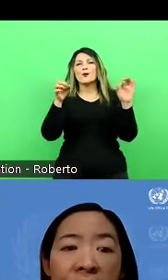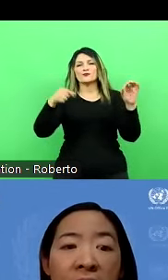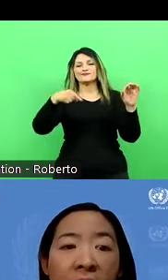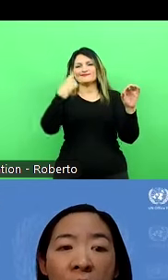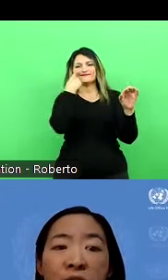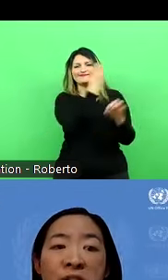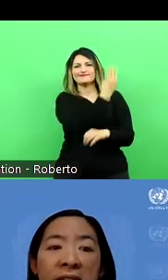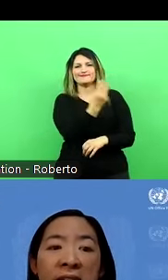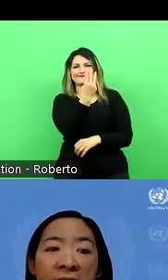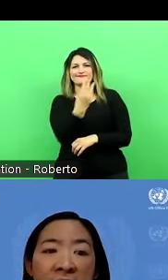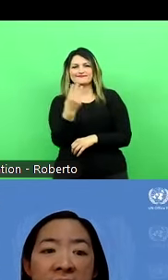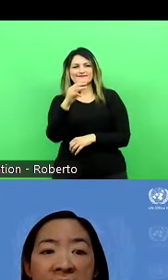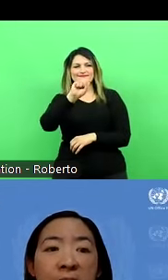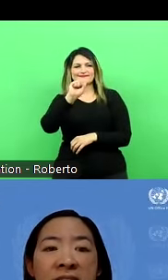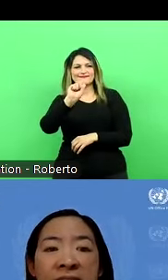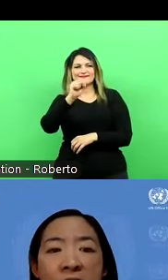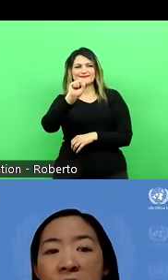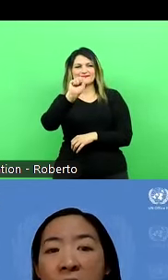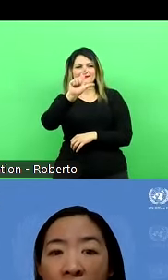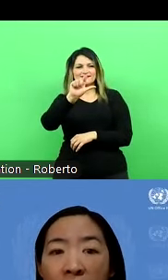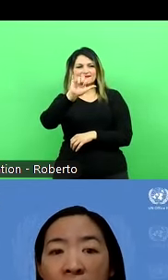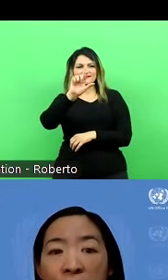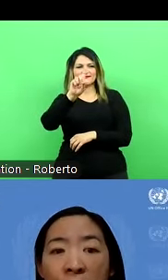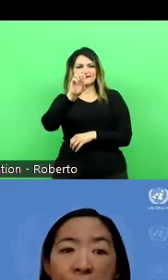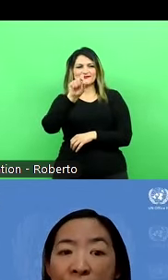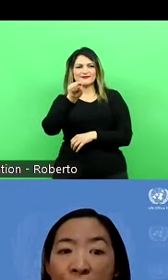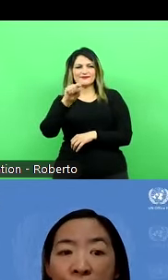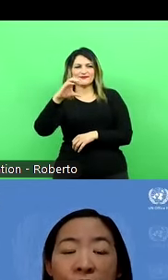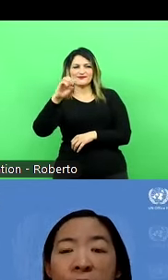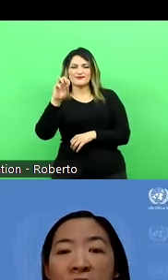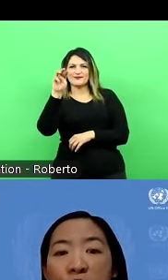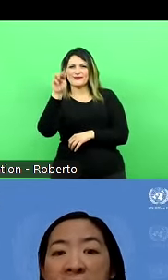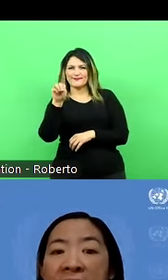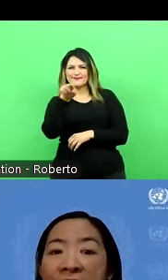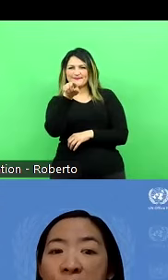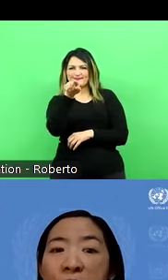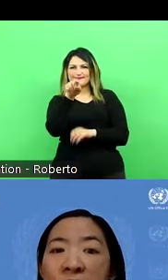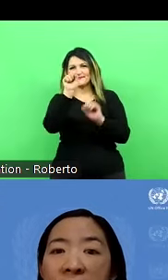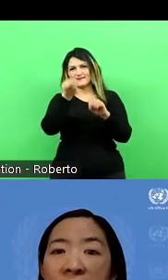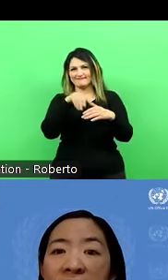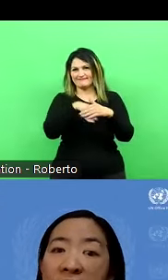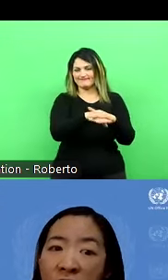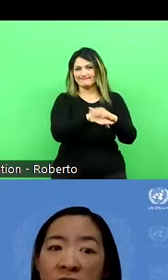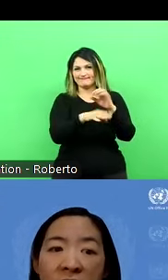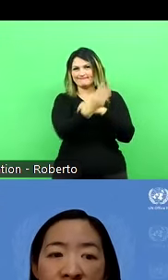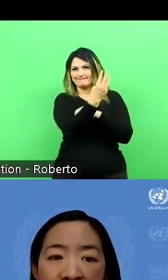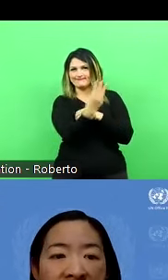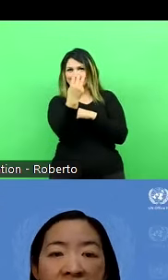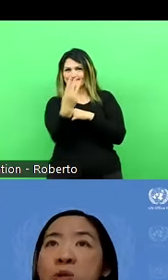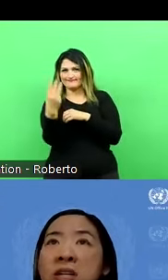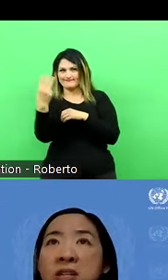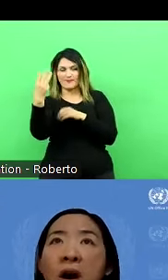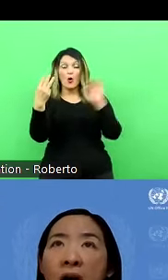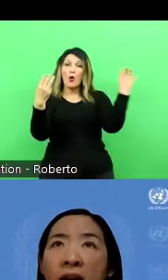code, or you type slido.com on your web browser. You'll be asked to put the keywords, just